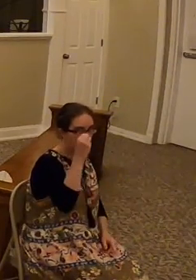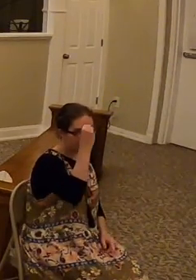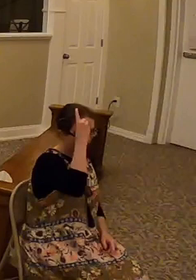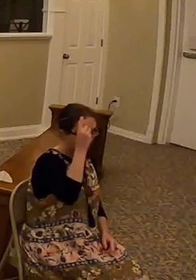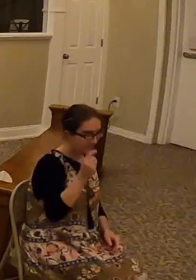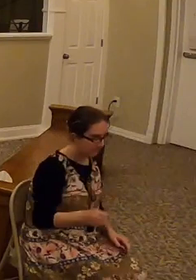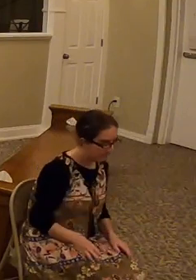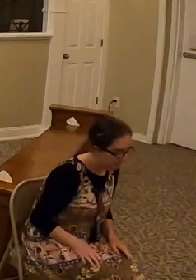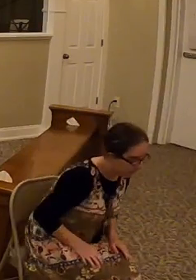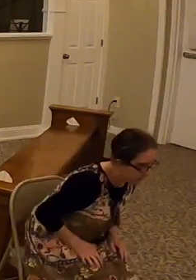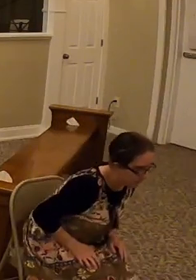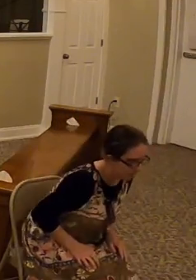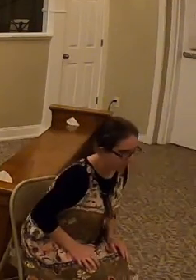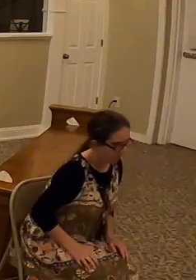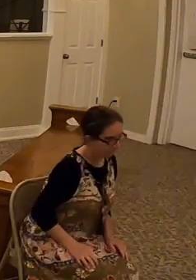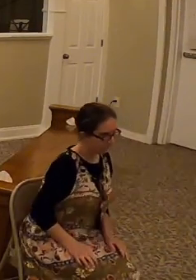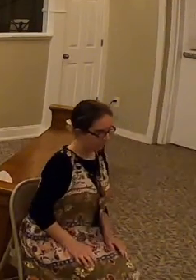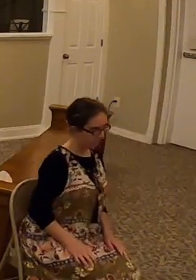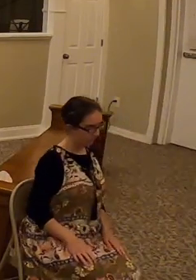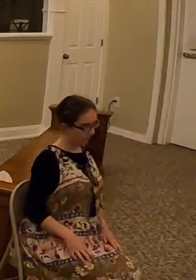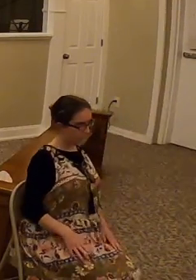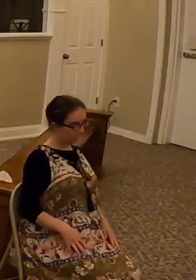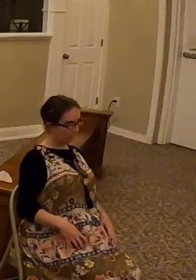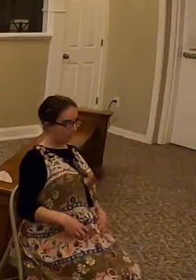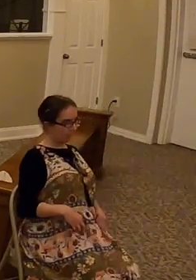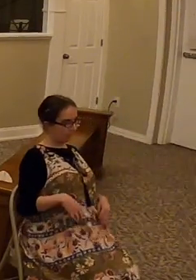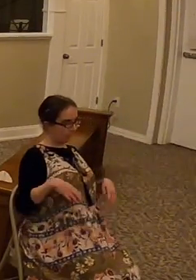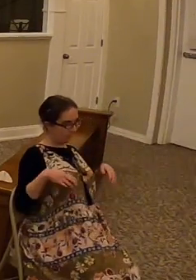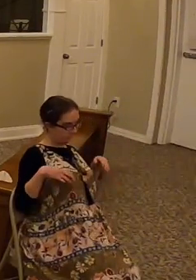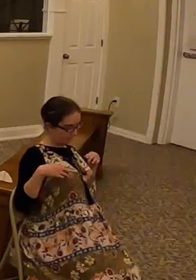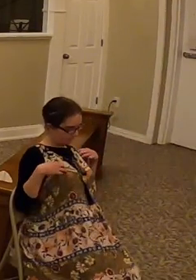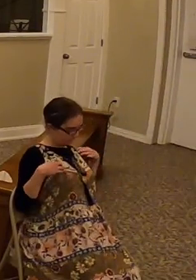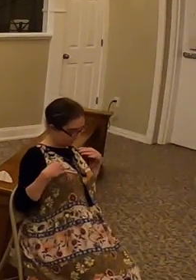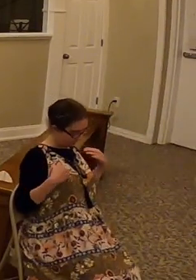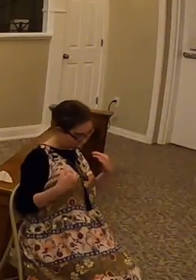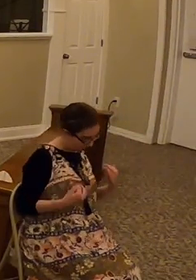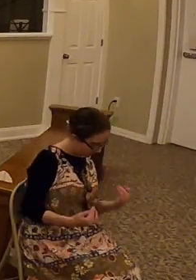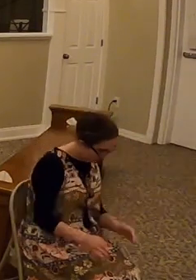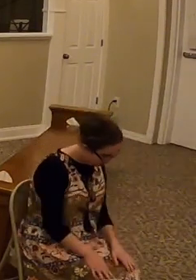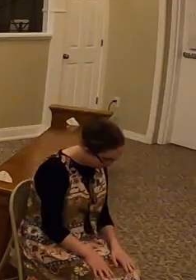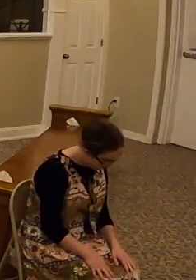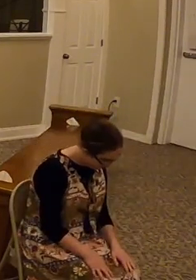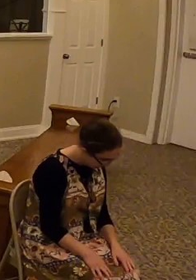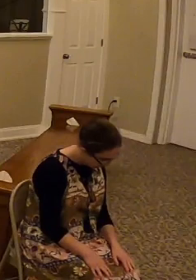Amen. Hallelujah. That's the truth. All right. So,